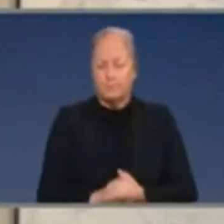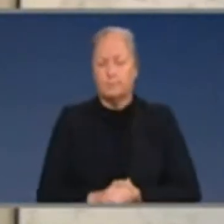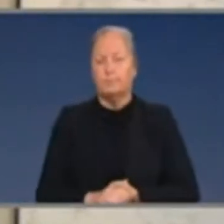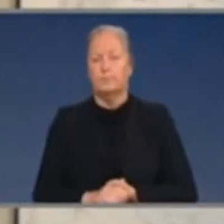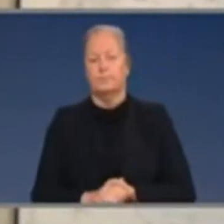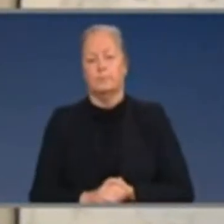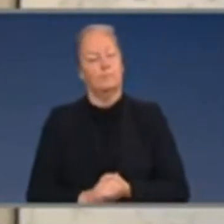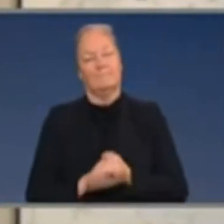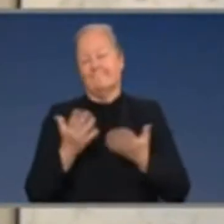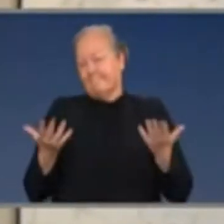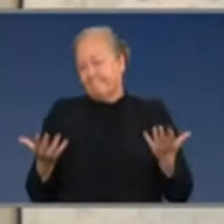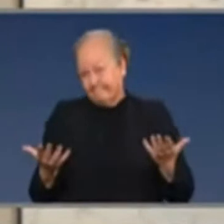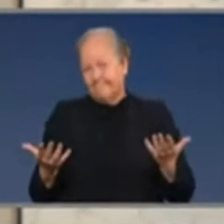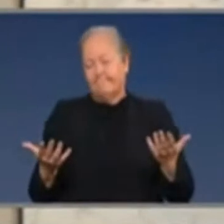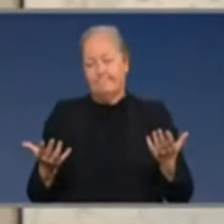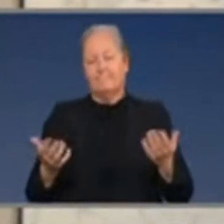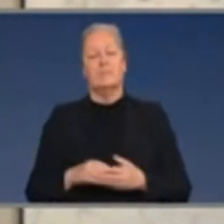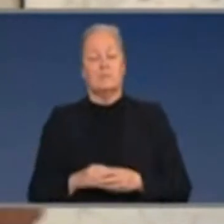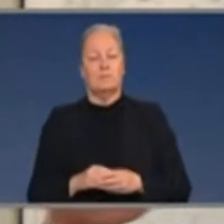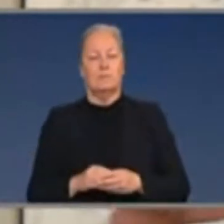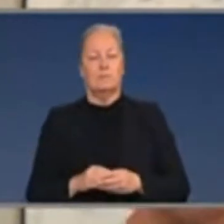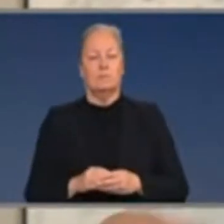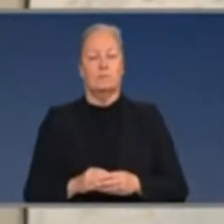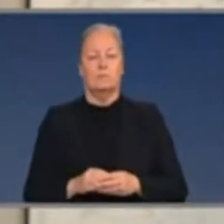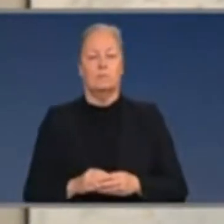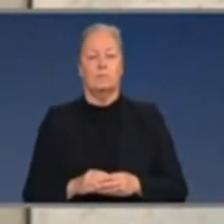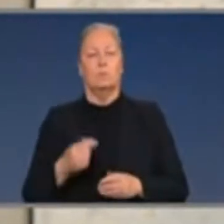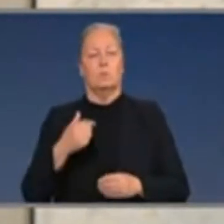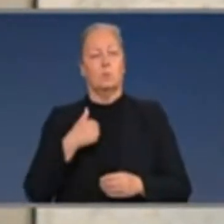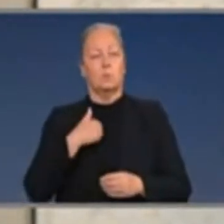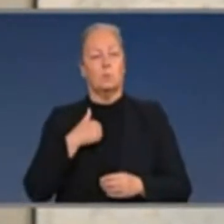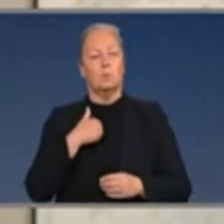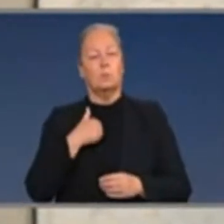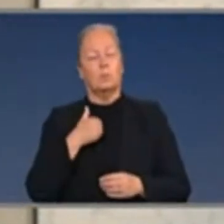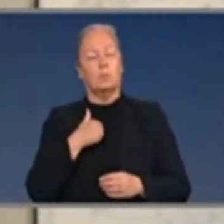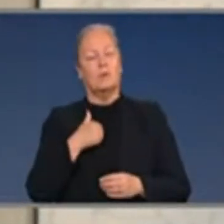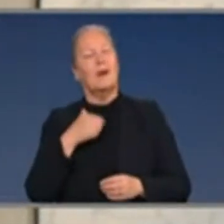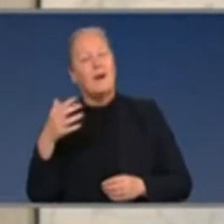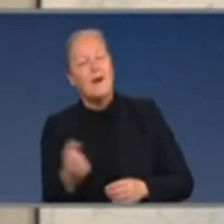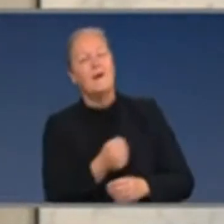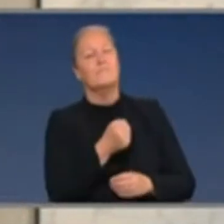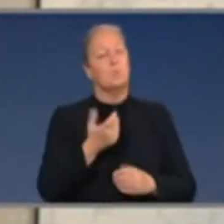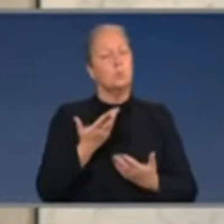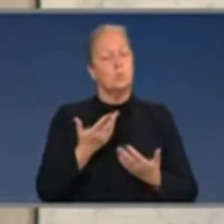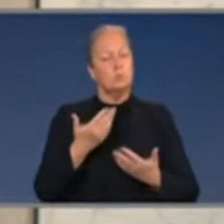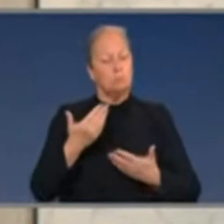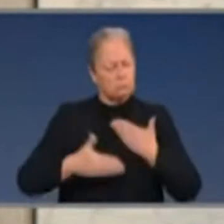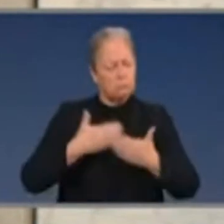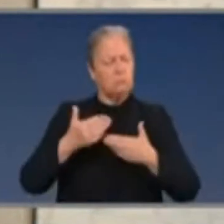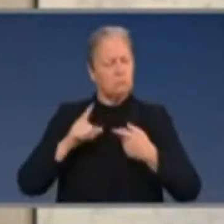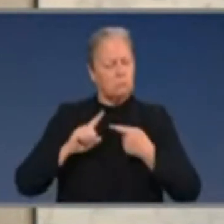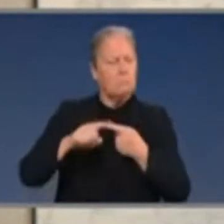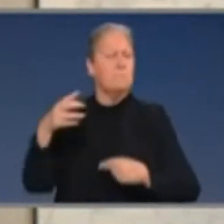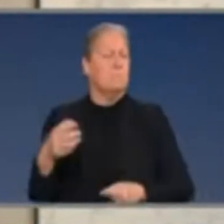to Parliament, constitutional recognition, are complementary and should continue. And will continue,